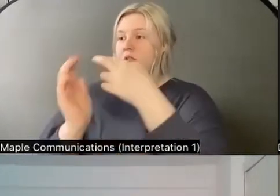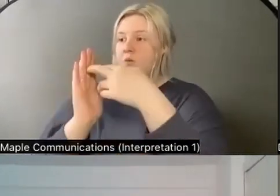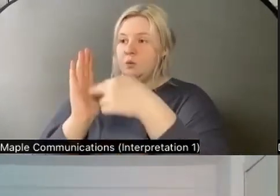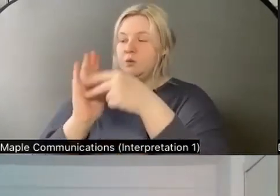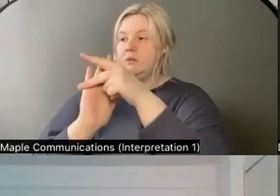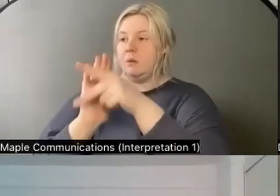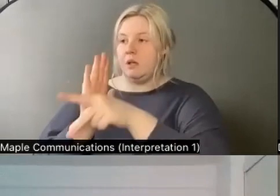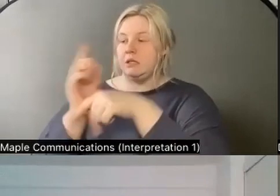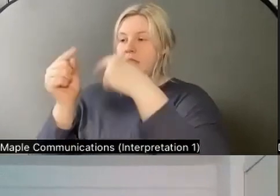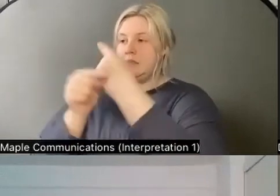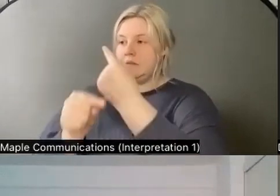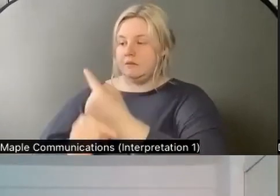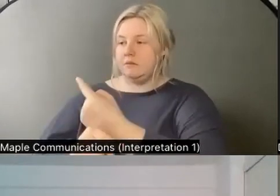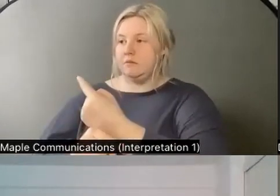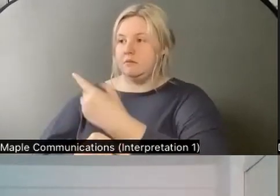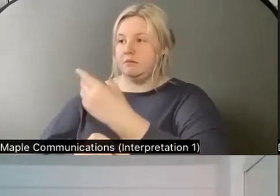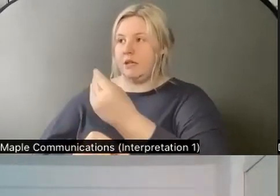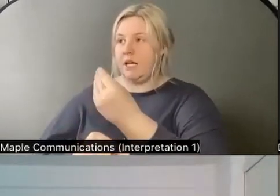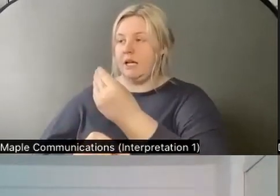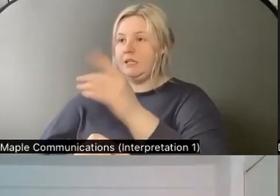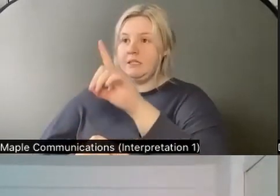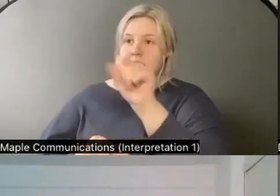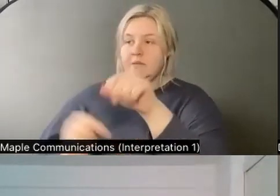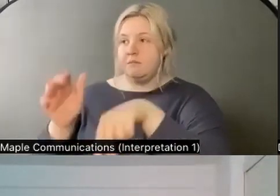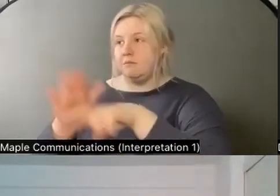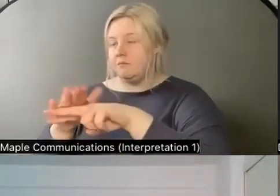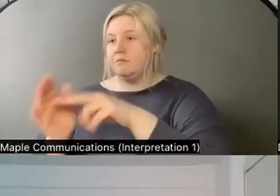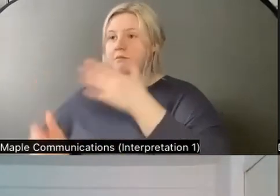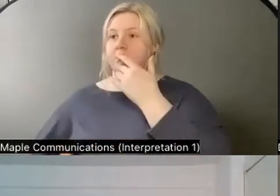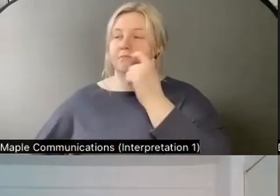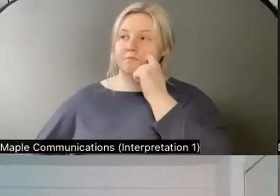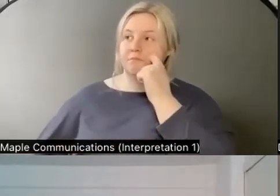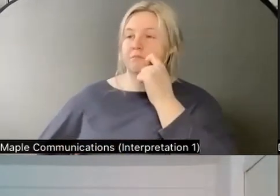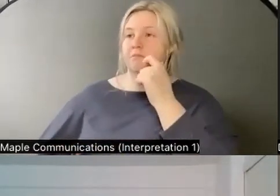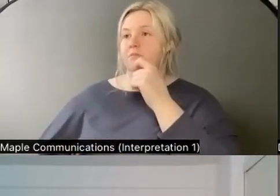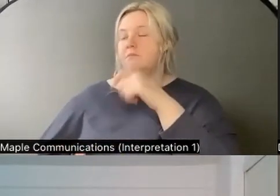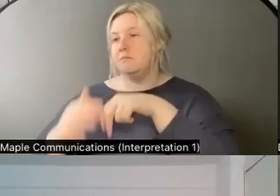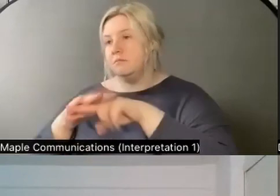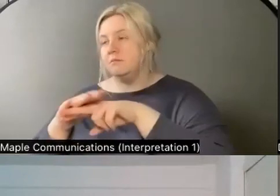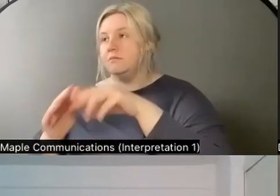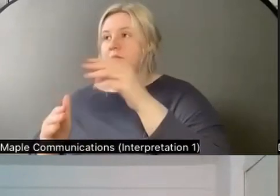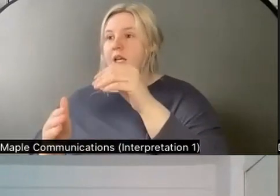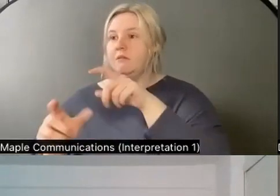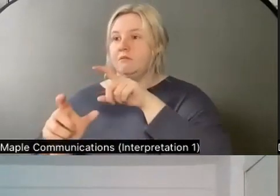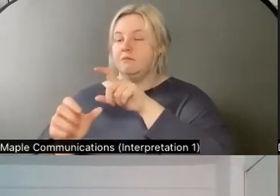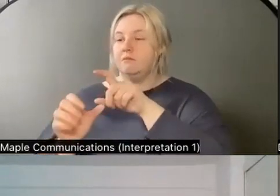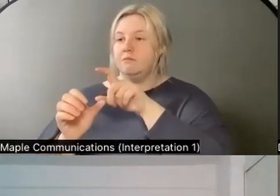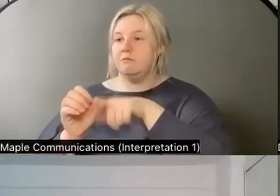of the ableism and racism and colonial violence that comes with is very important.